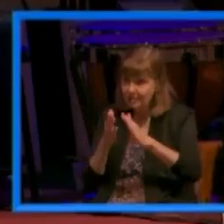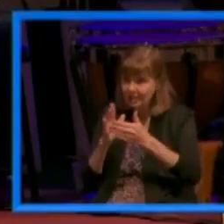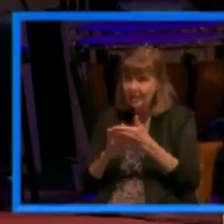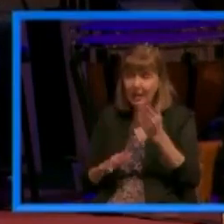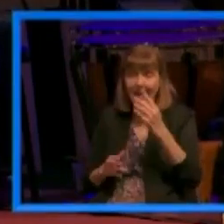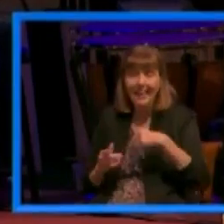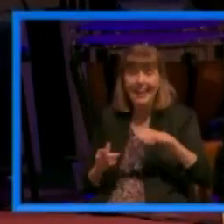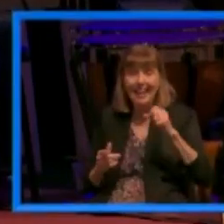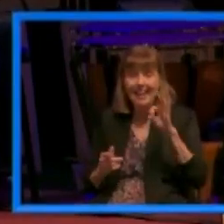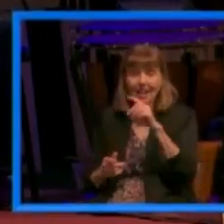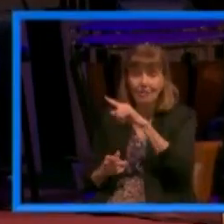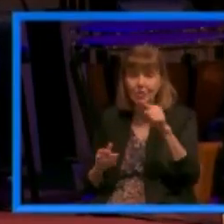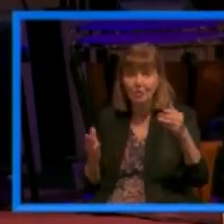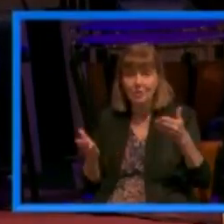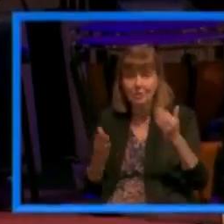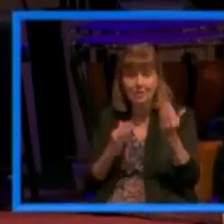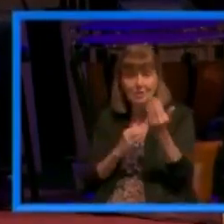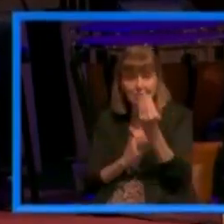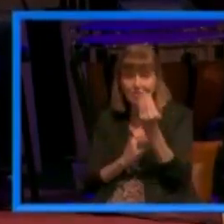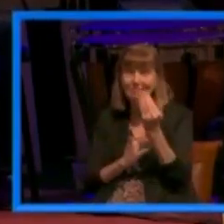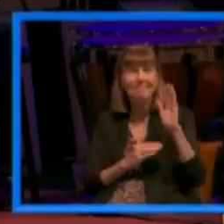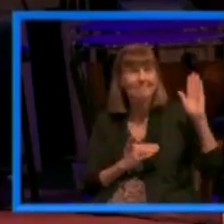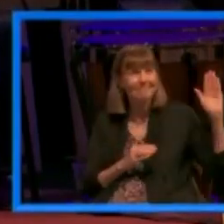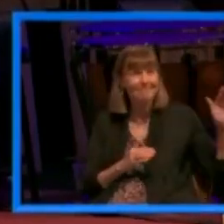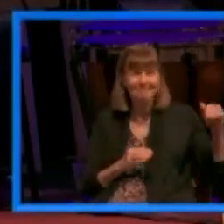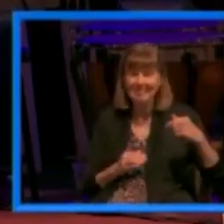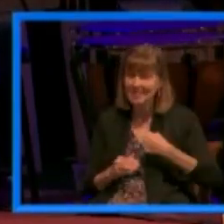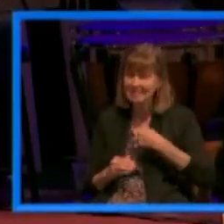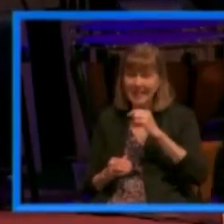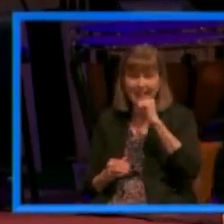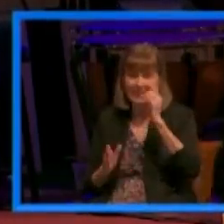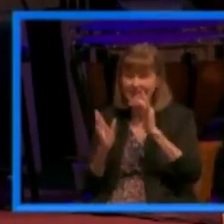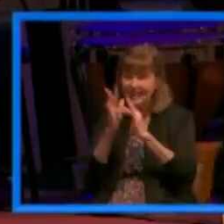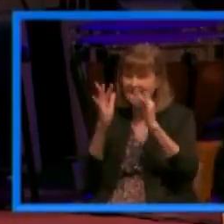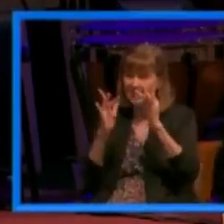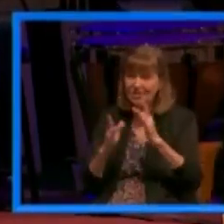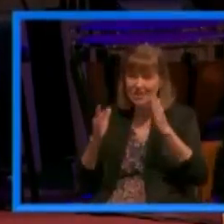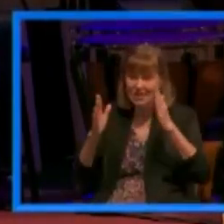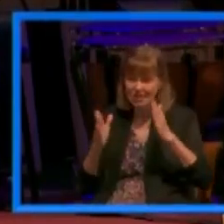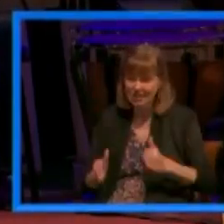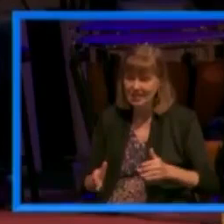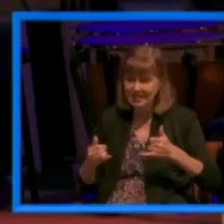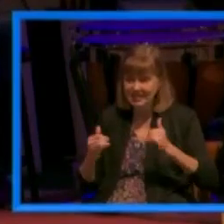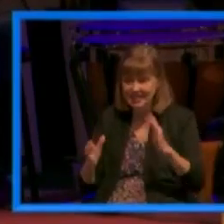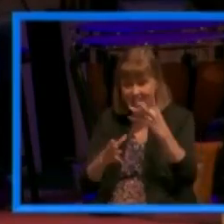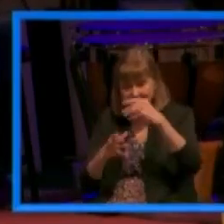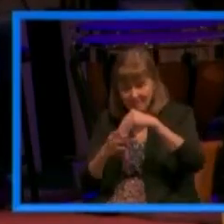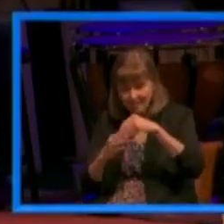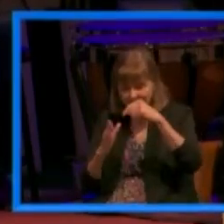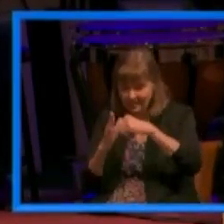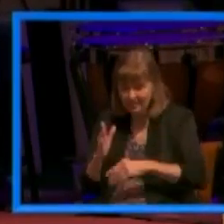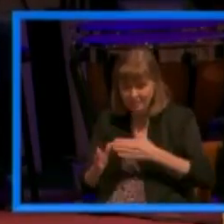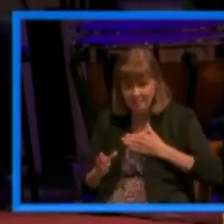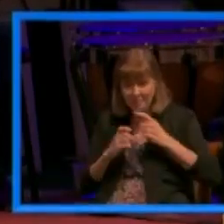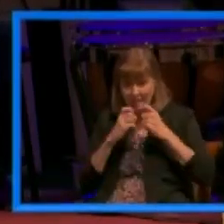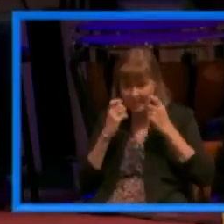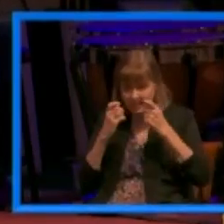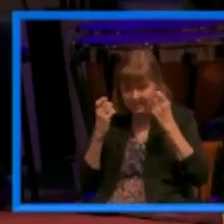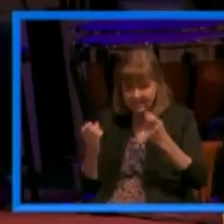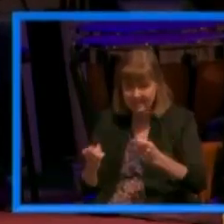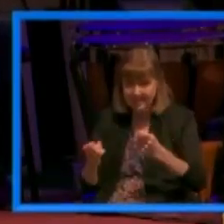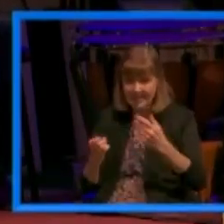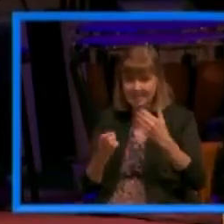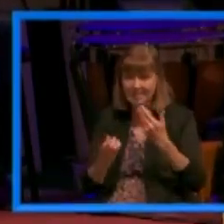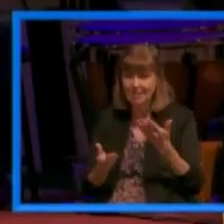around the guilt of my sin. I still carry around the baggage of death. I'm still carrying around the destiny of hell. Then listen to me carefully. You can lay down